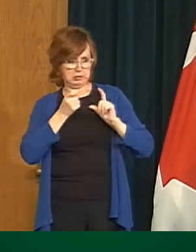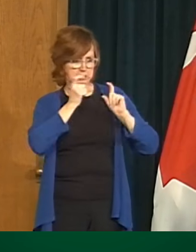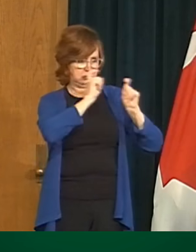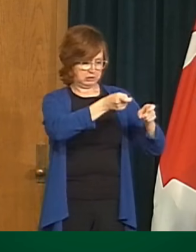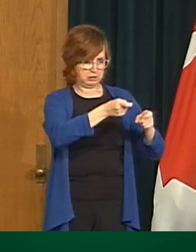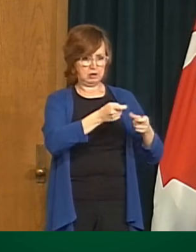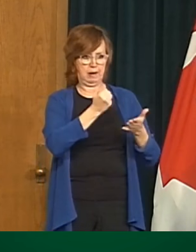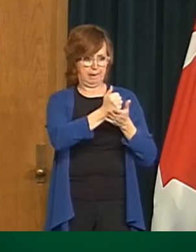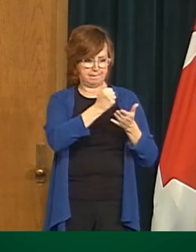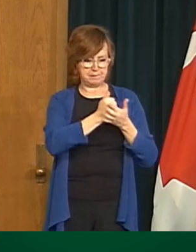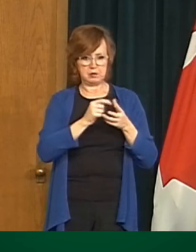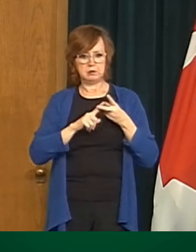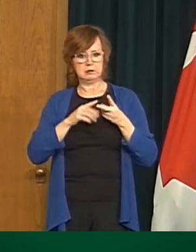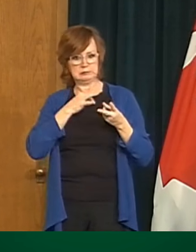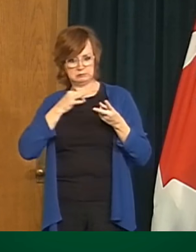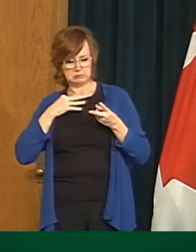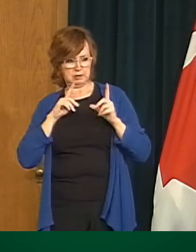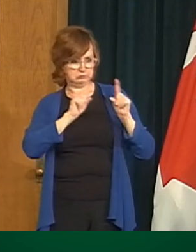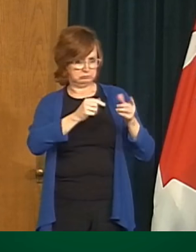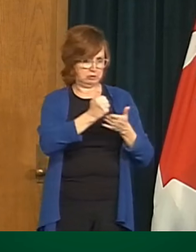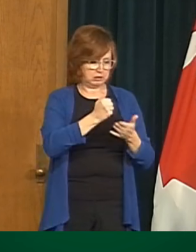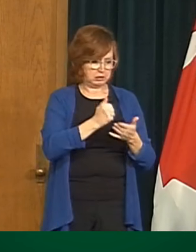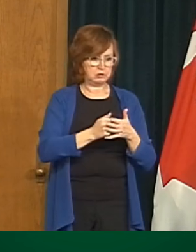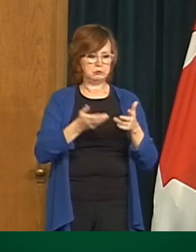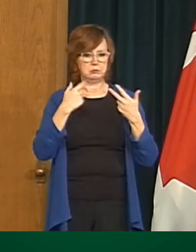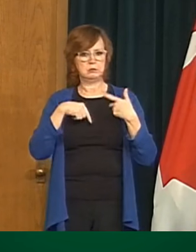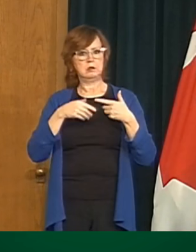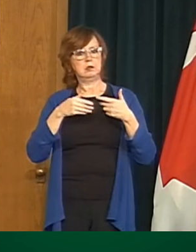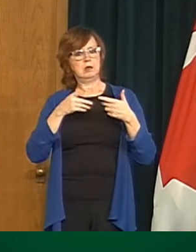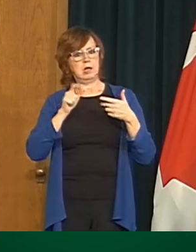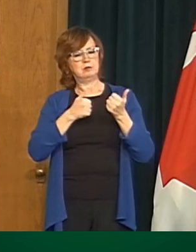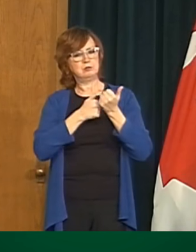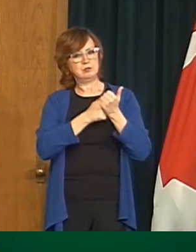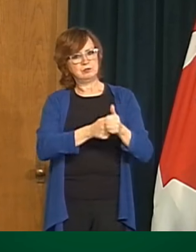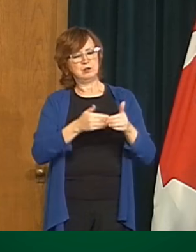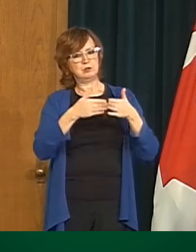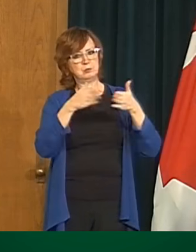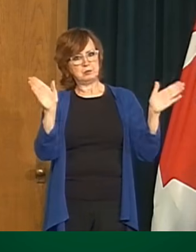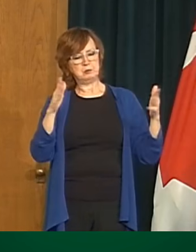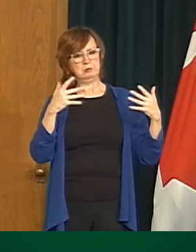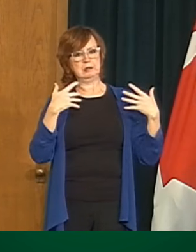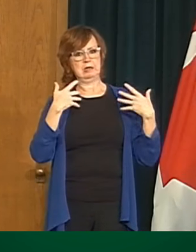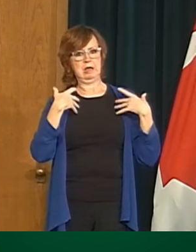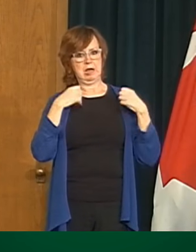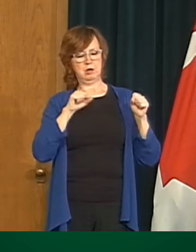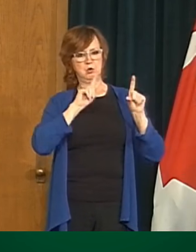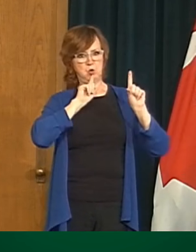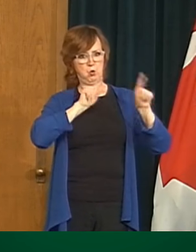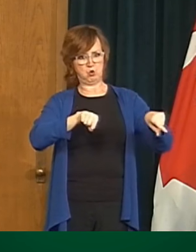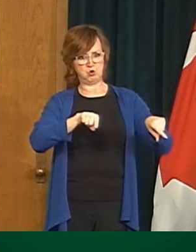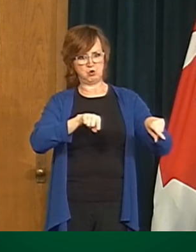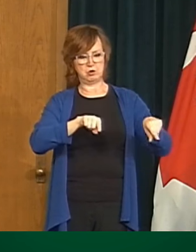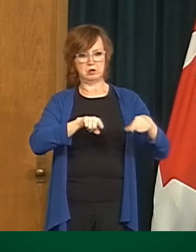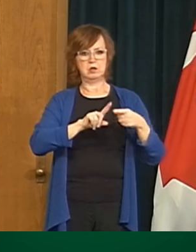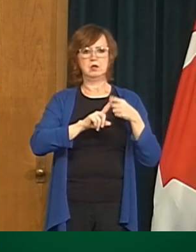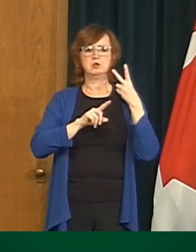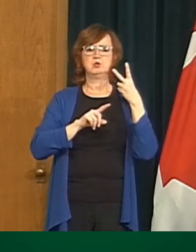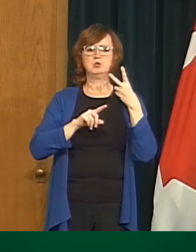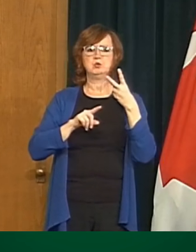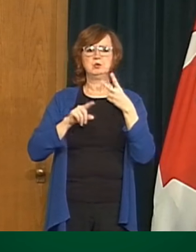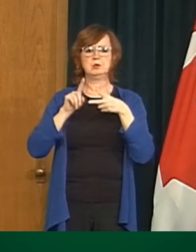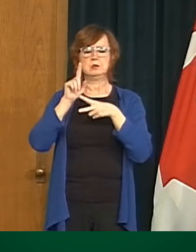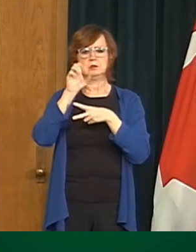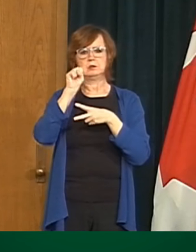with the communities on public health orders, for example. And we see today that the communities of Stony Rapids and La Ronge have both